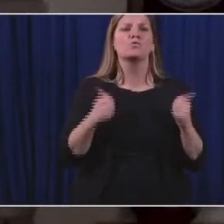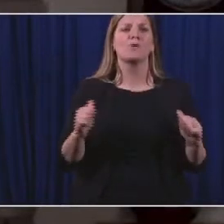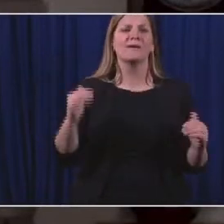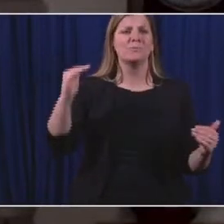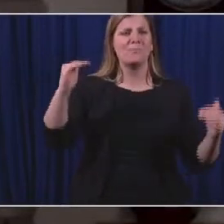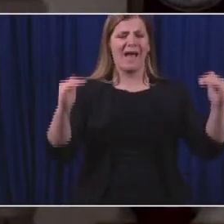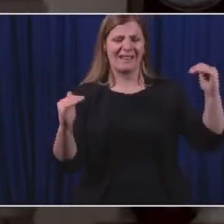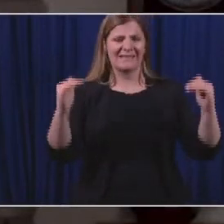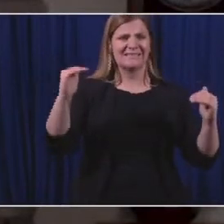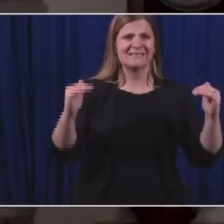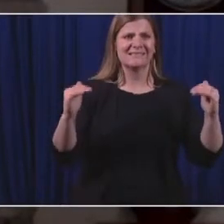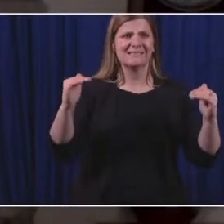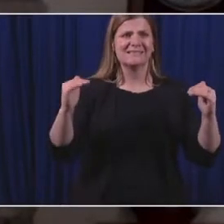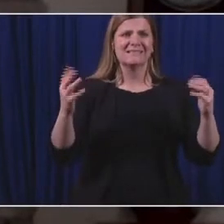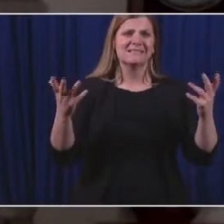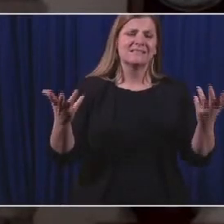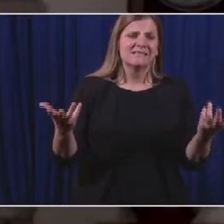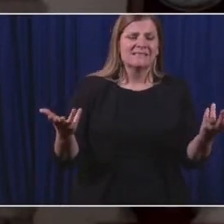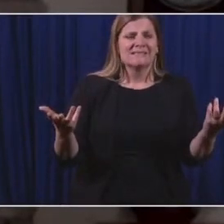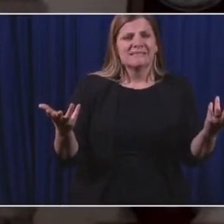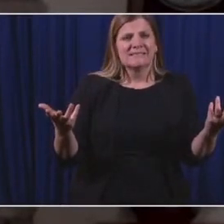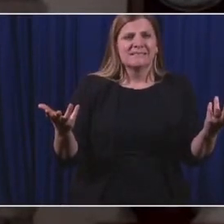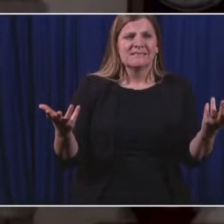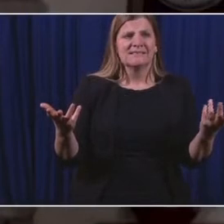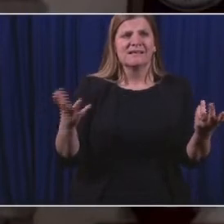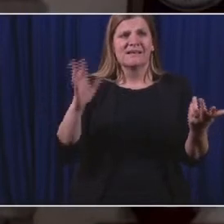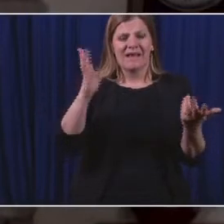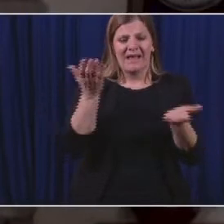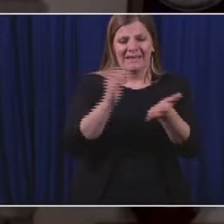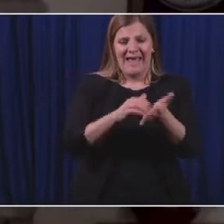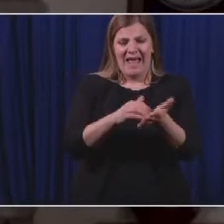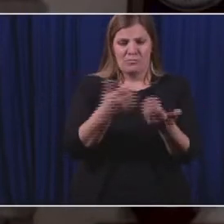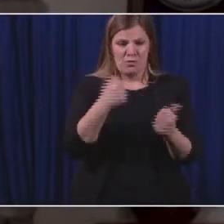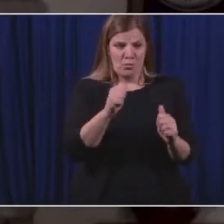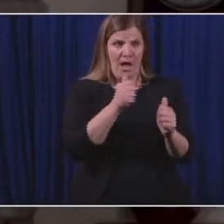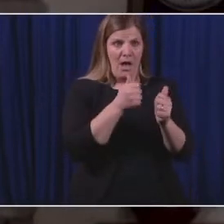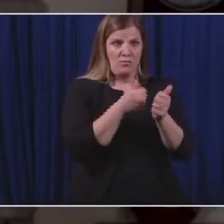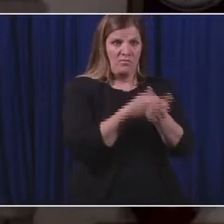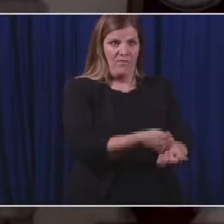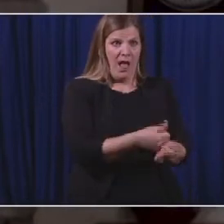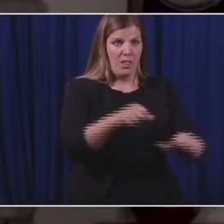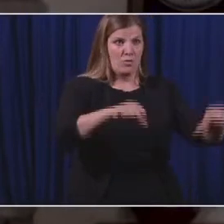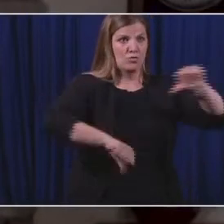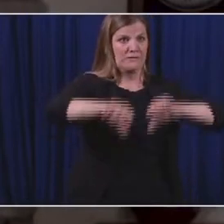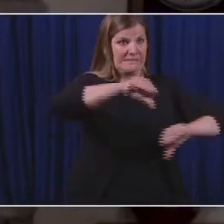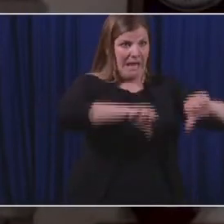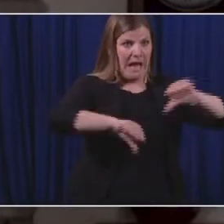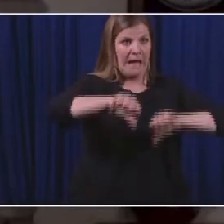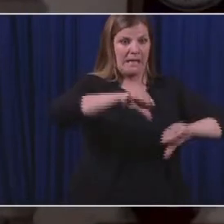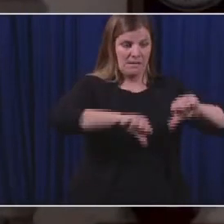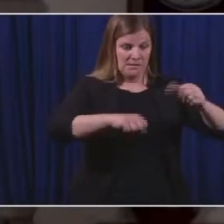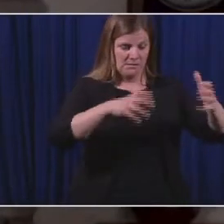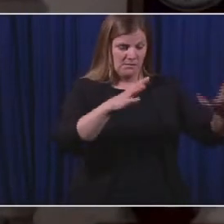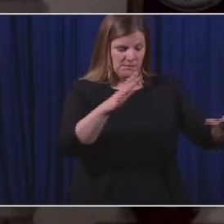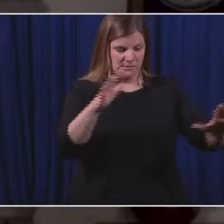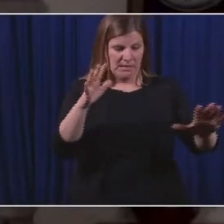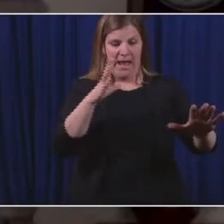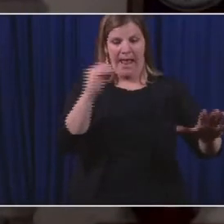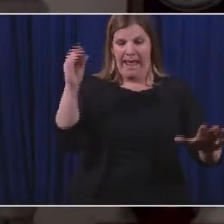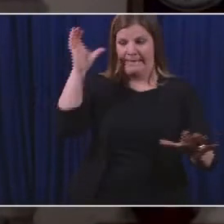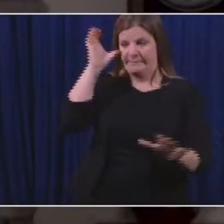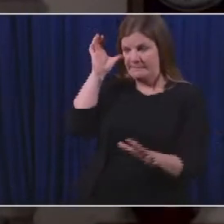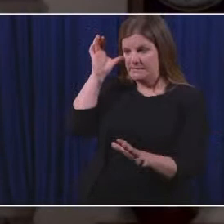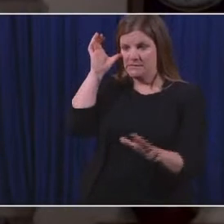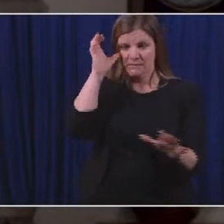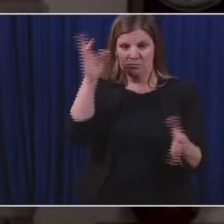not a hard science. We try to look at all the science data and also try then to make the best judgments based upon